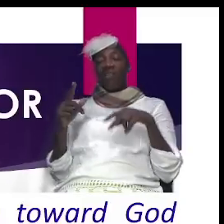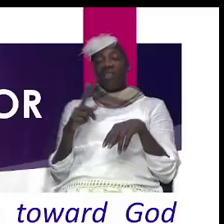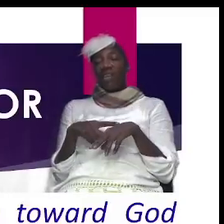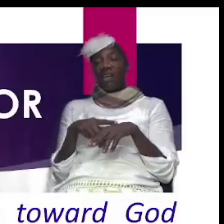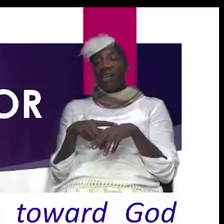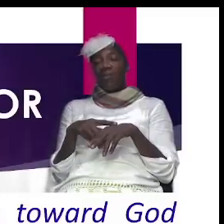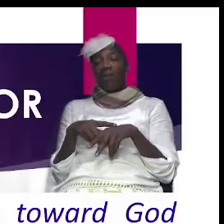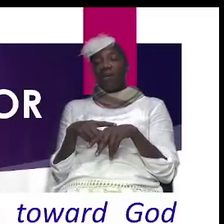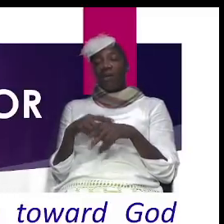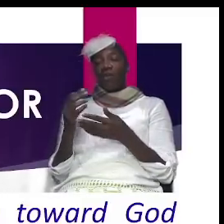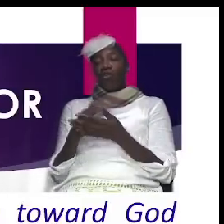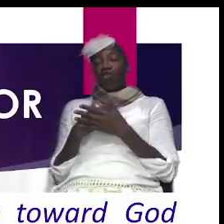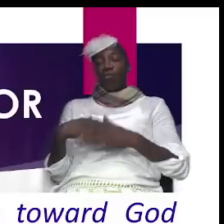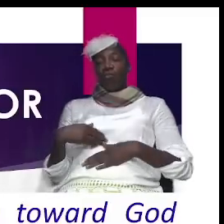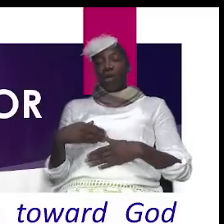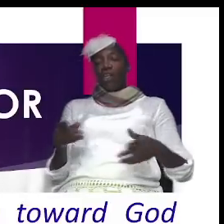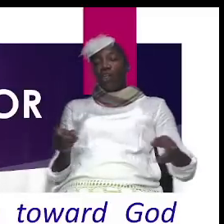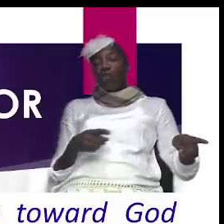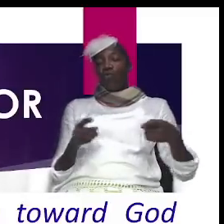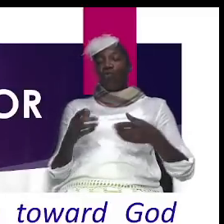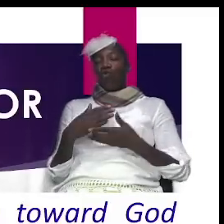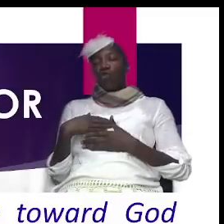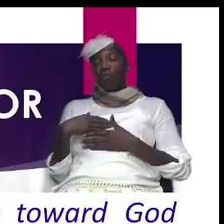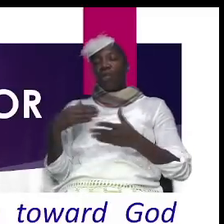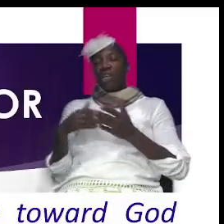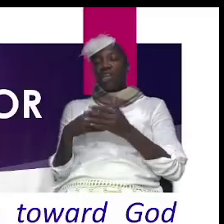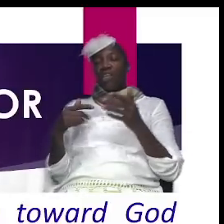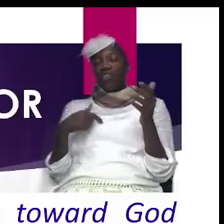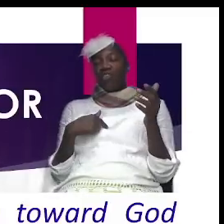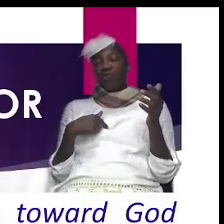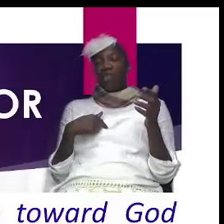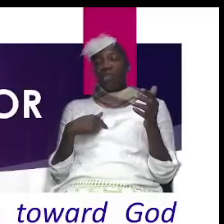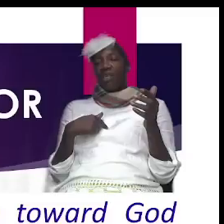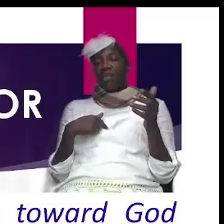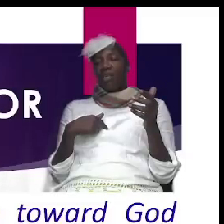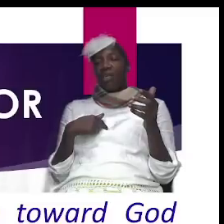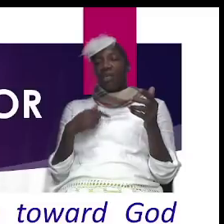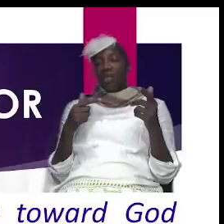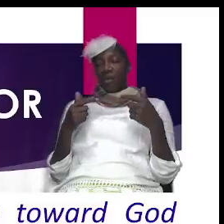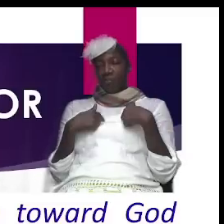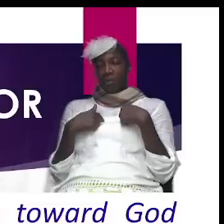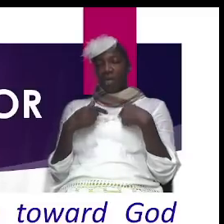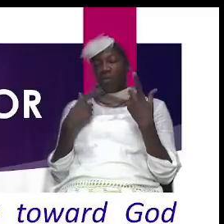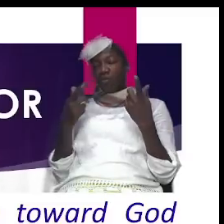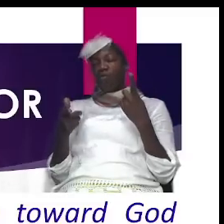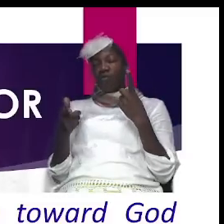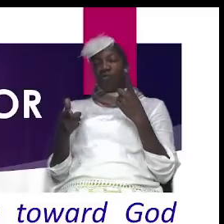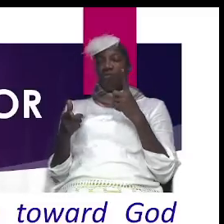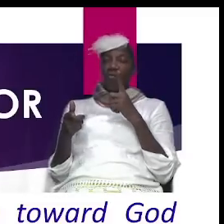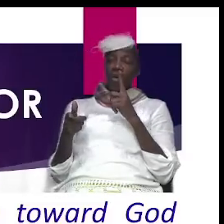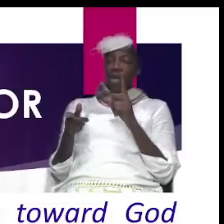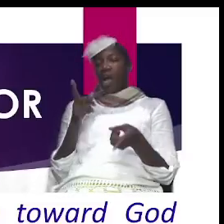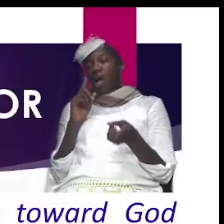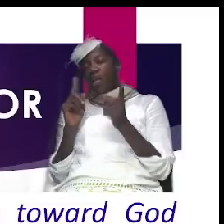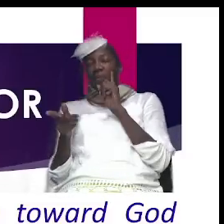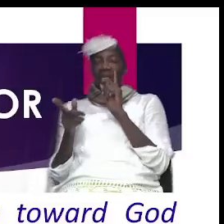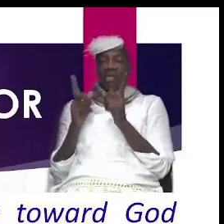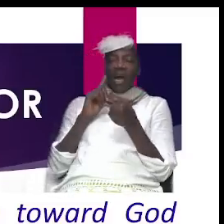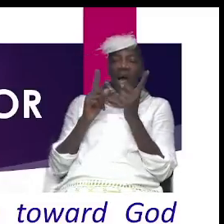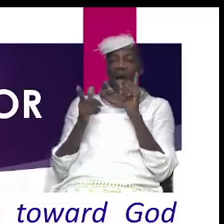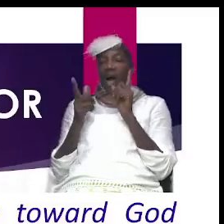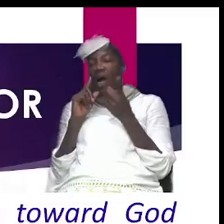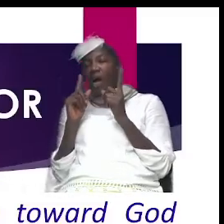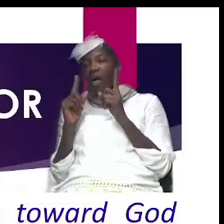do something against me, or a member of parliament did something, I can just go on the ear and put it on nationwide, or I go